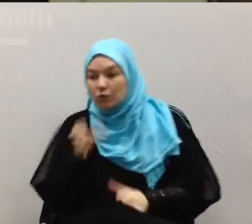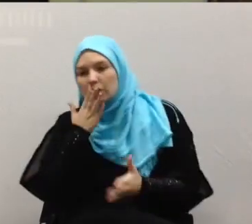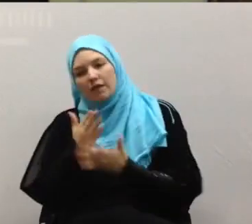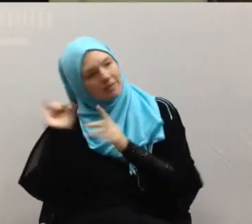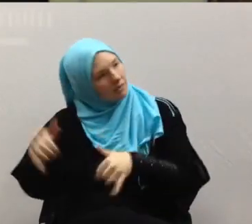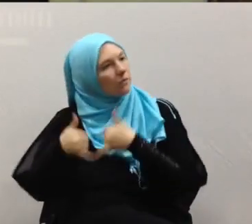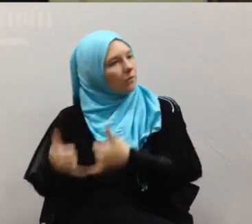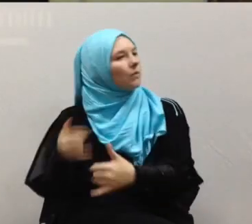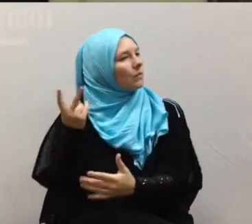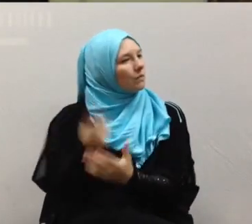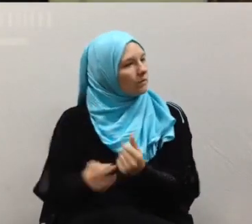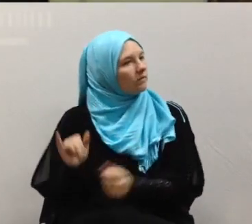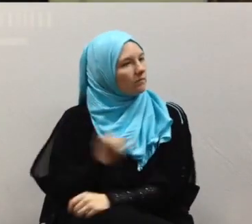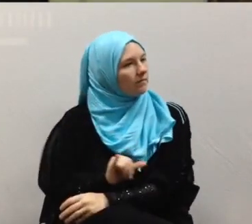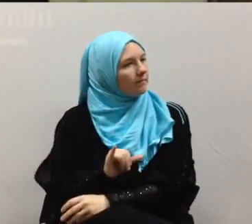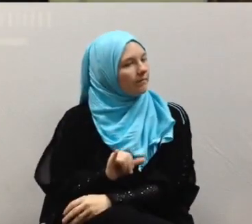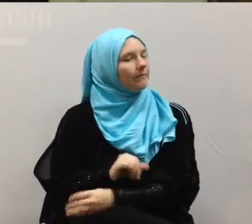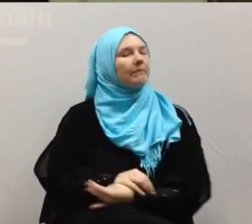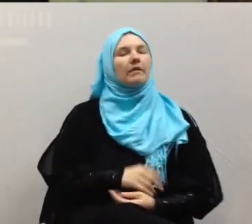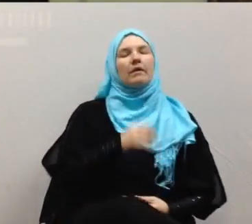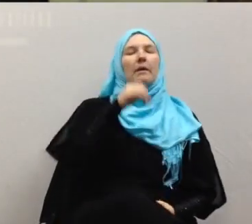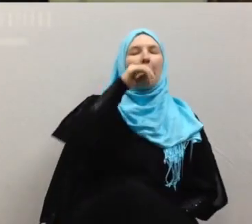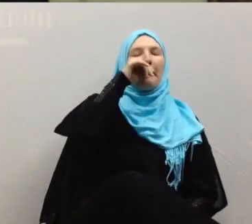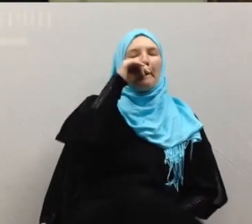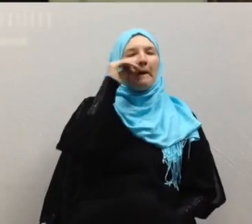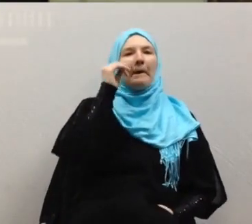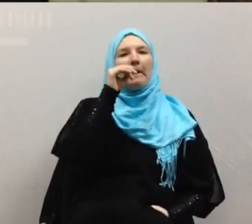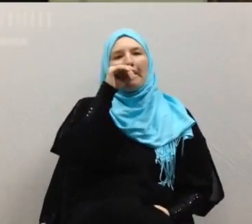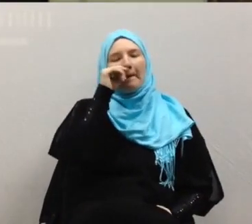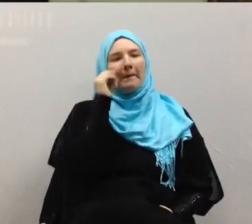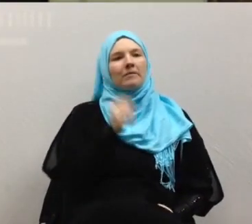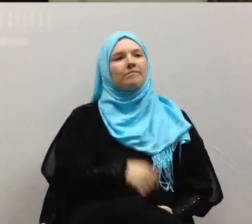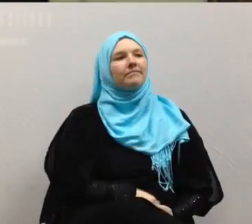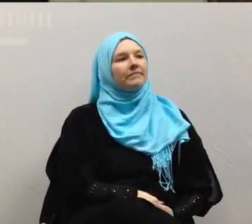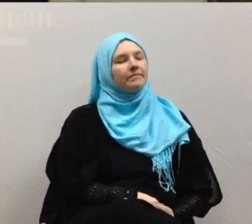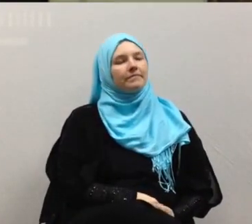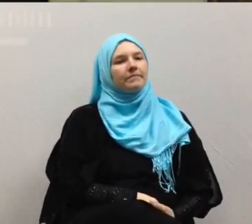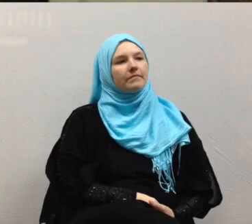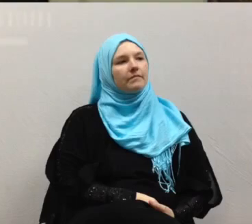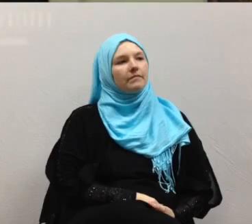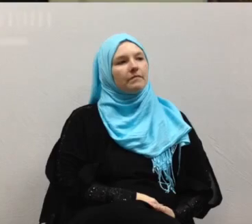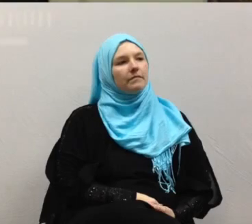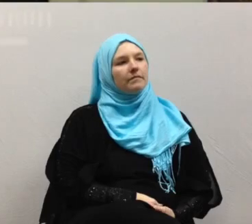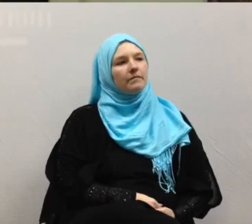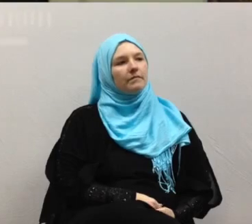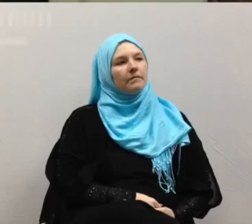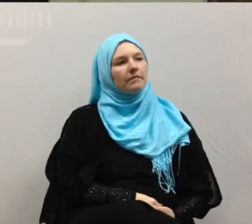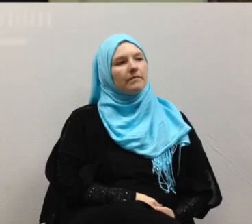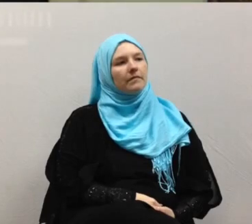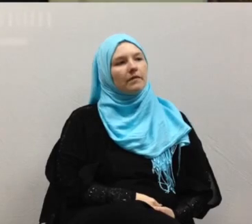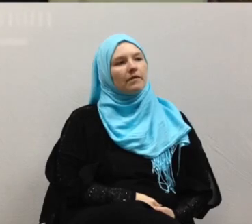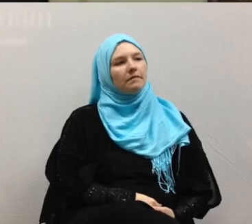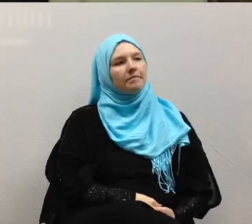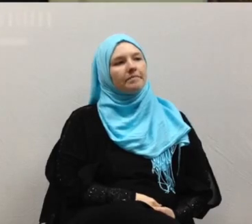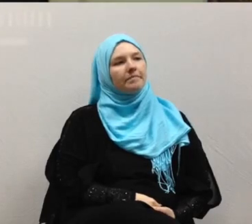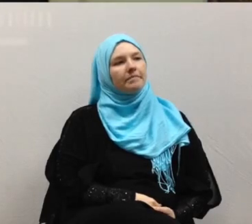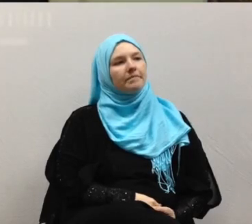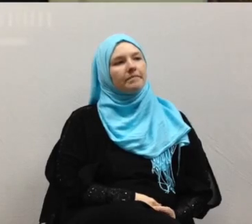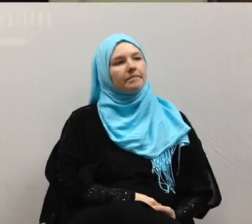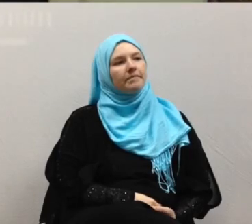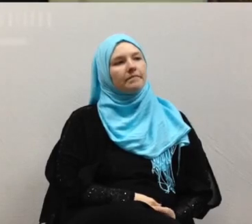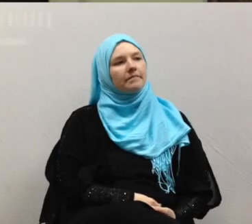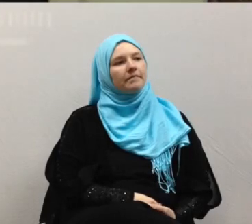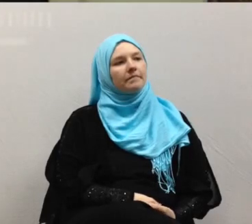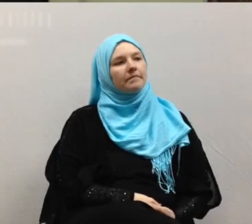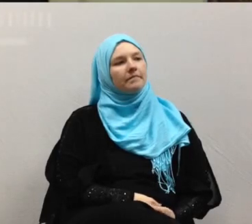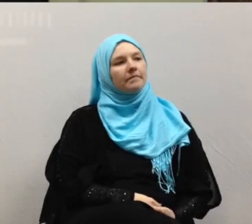behind will say, when you set out toward the war booty to take it, let us follow you. They wish